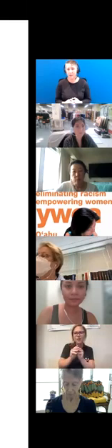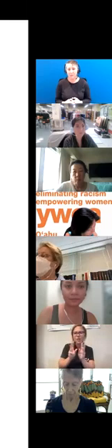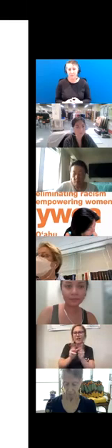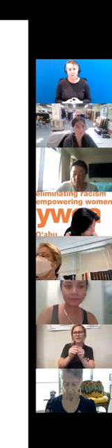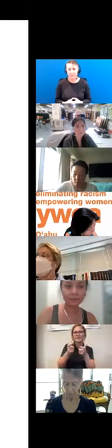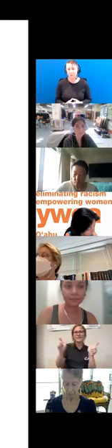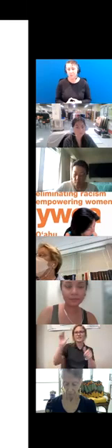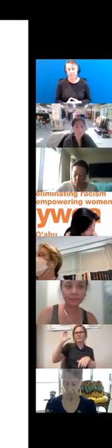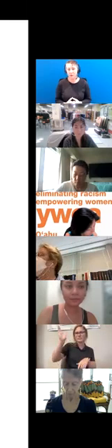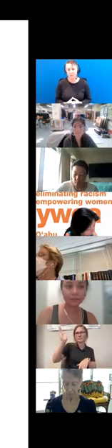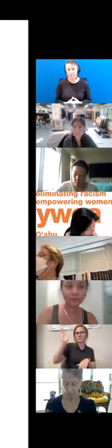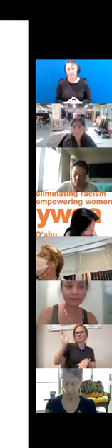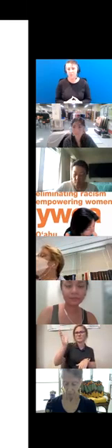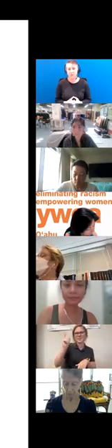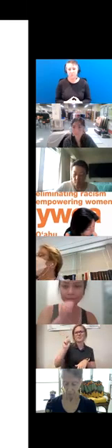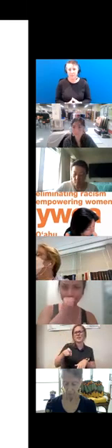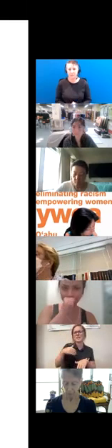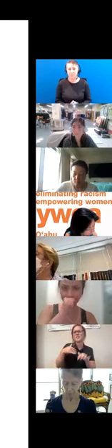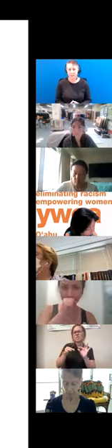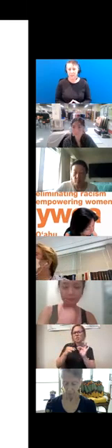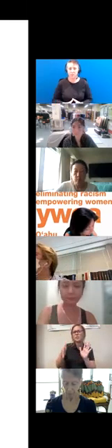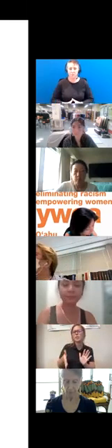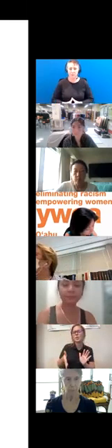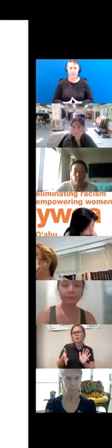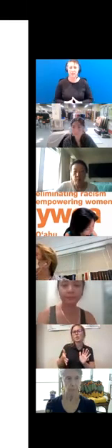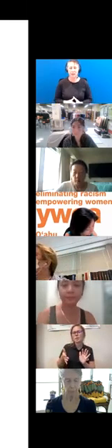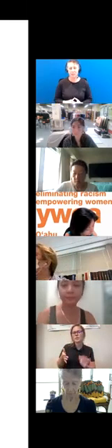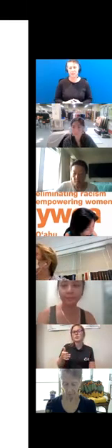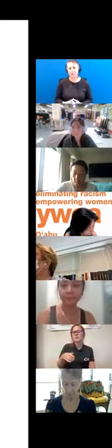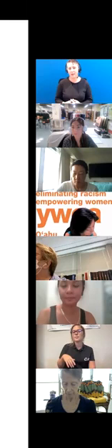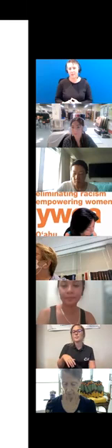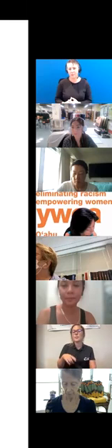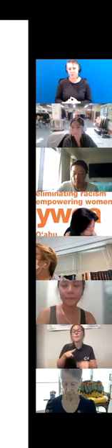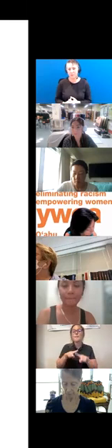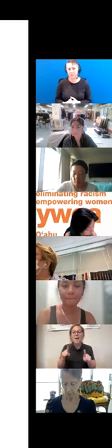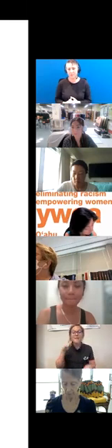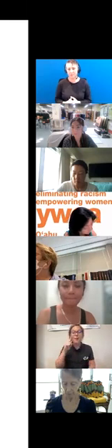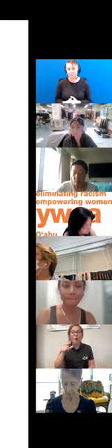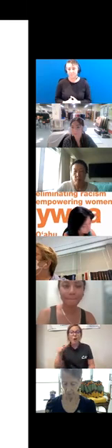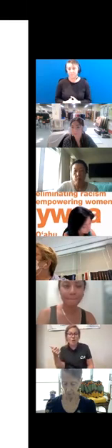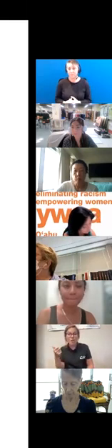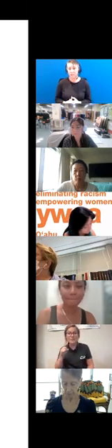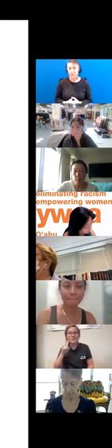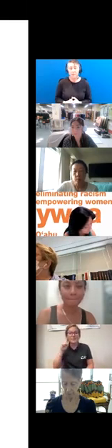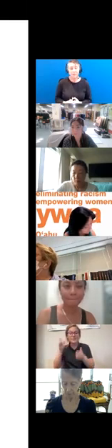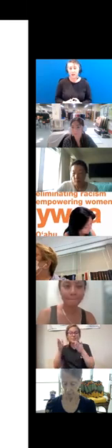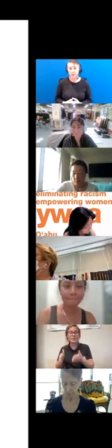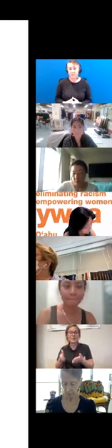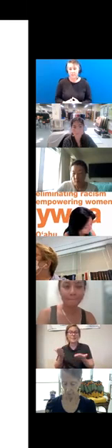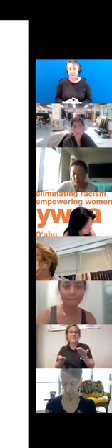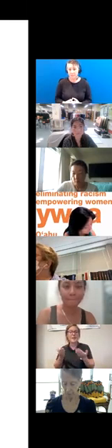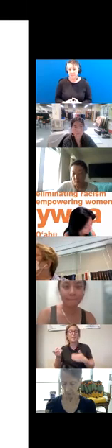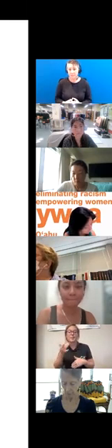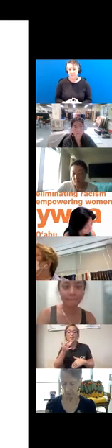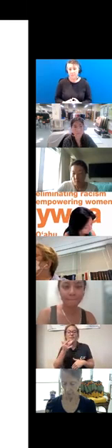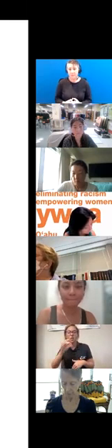interpreter. If I'm going to a big conference or a big speech or meeting, I prefer to have an interpreter. But for other